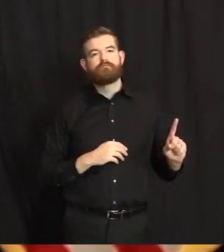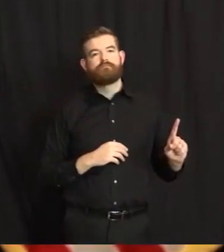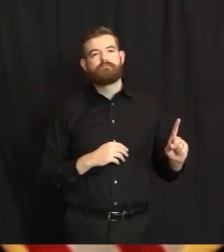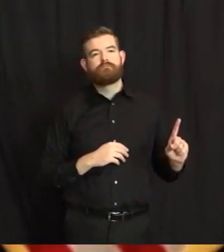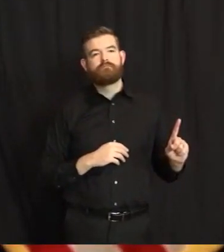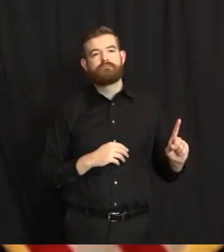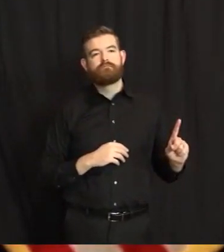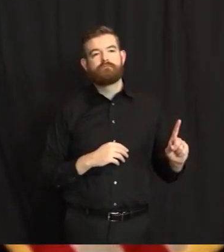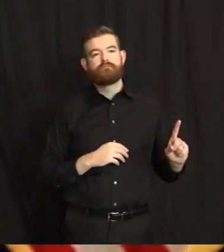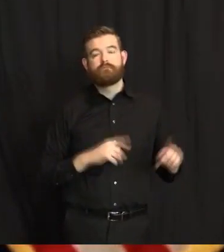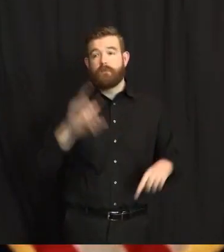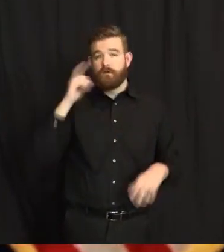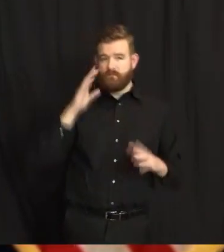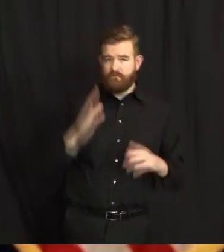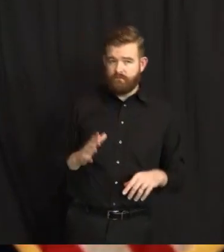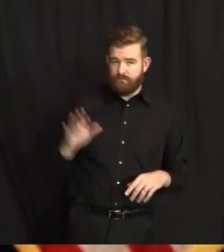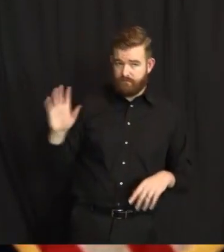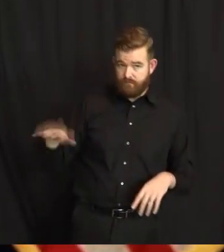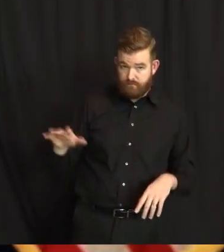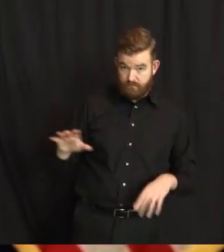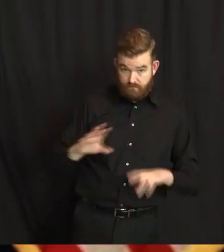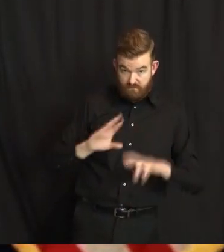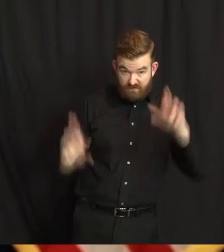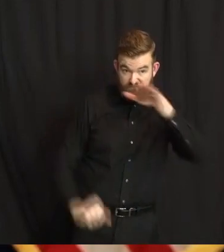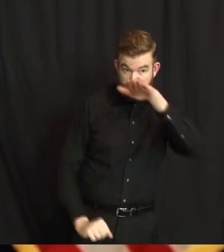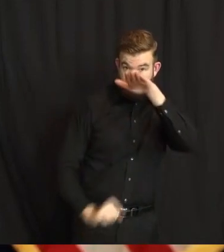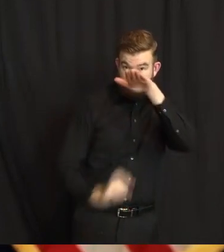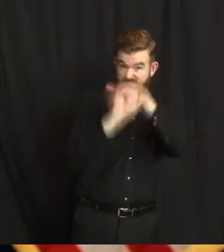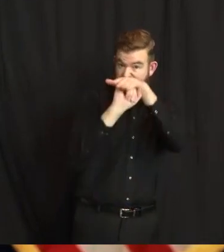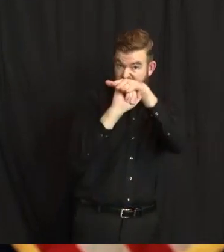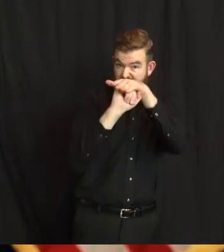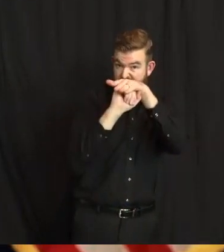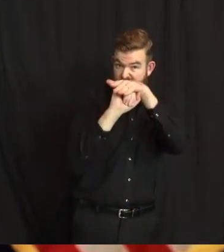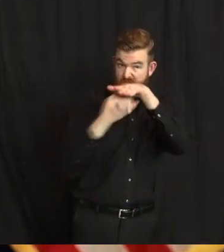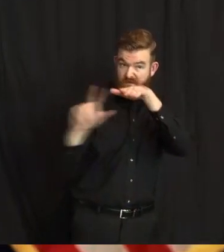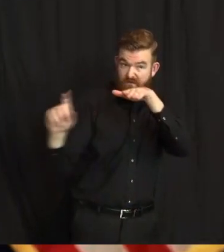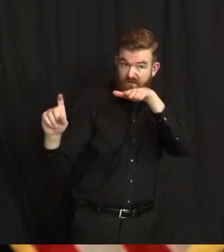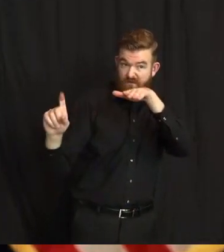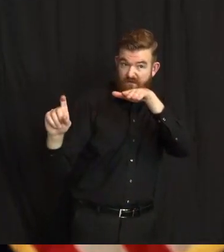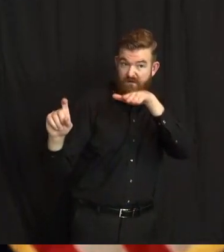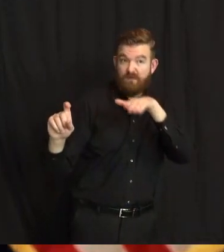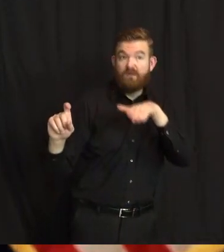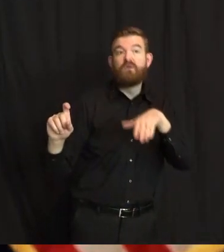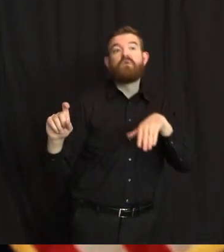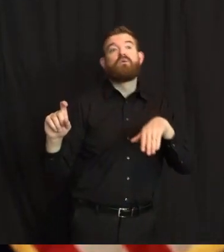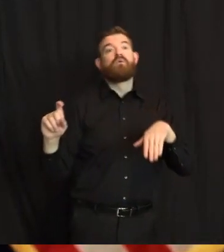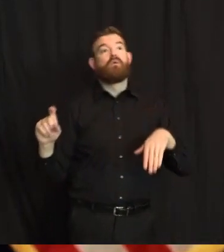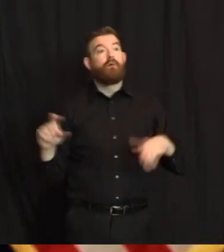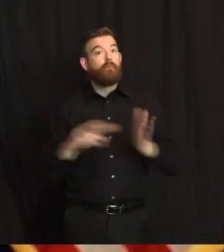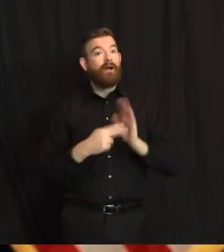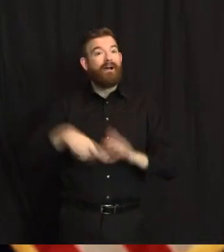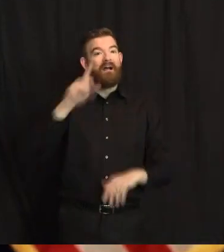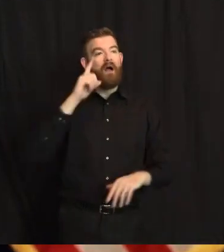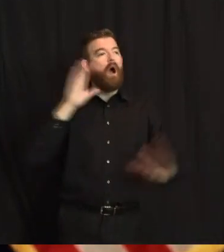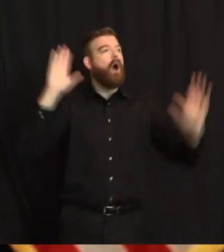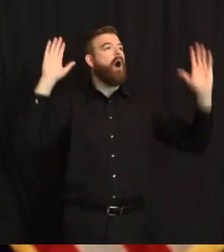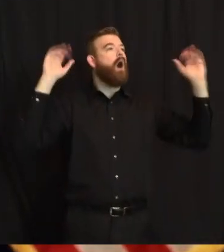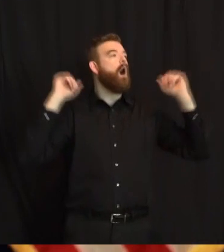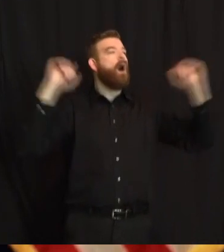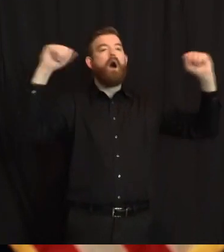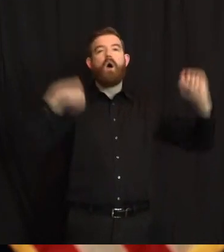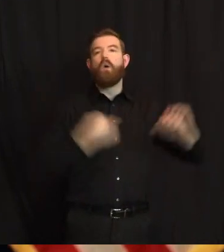window. So we have got to stay home until further notice, and we cannot think that we're